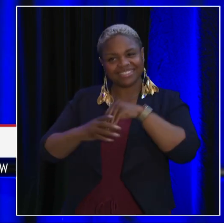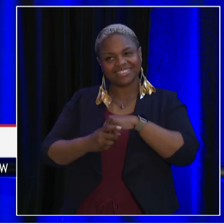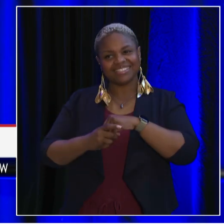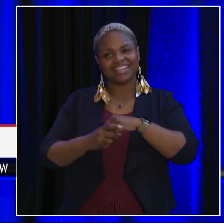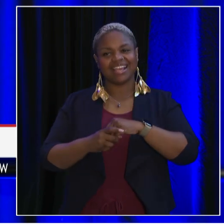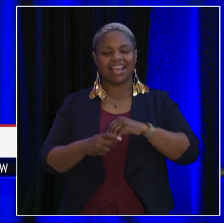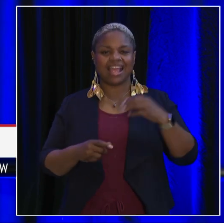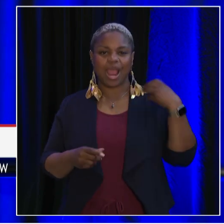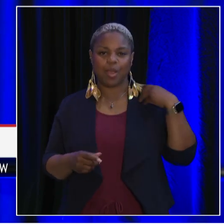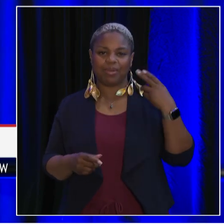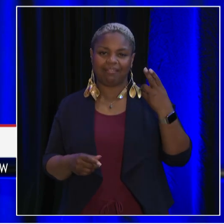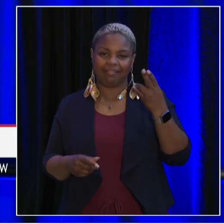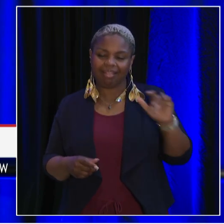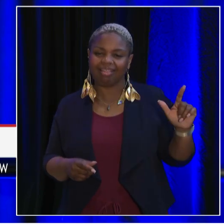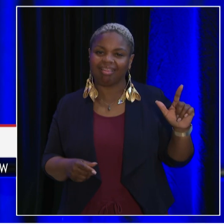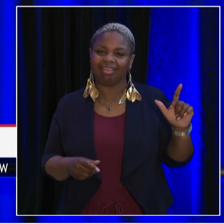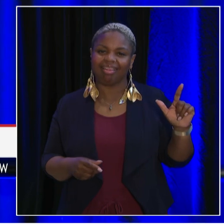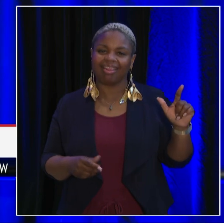voice.